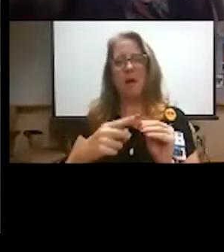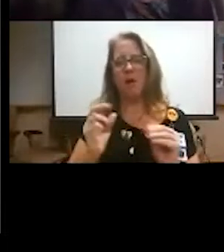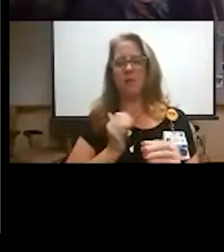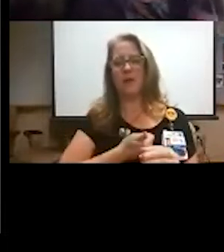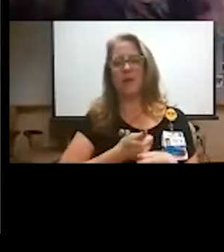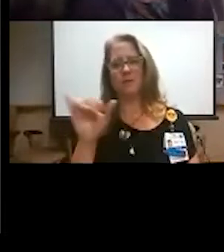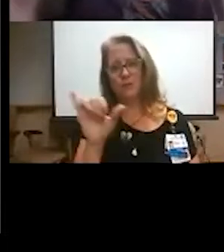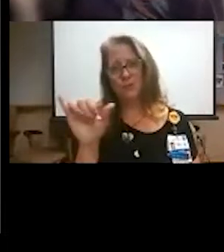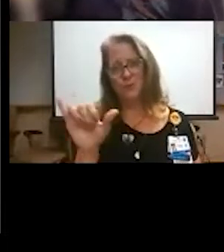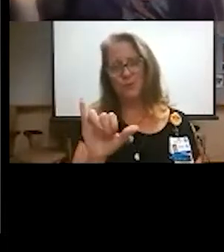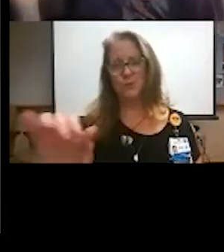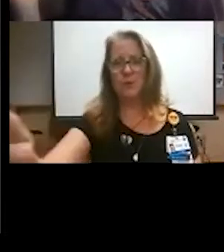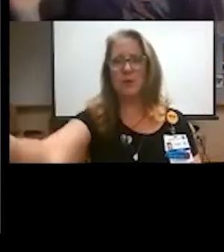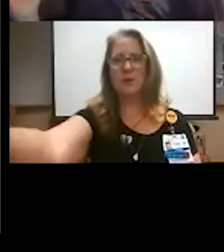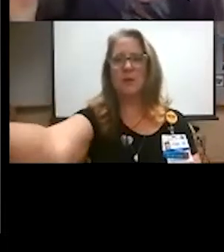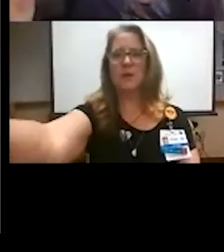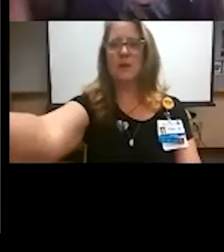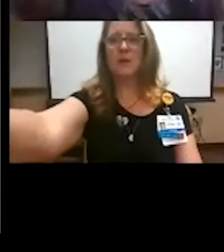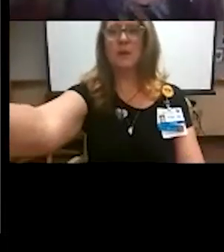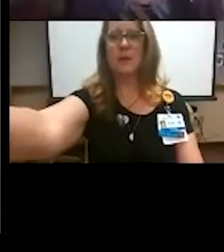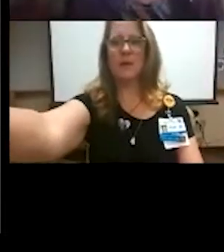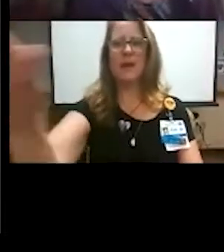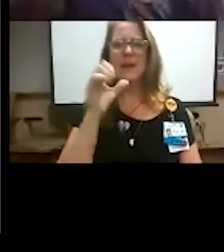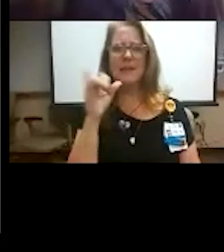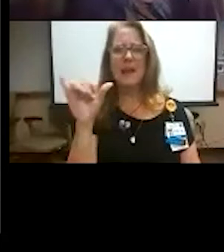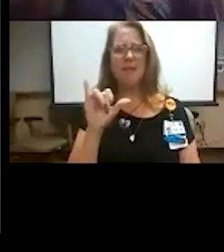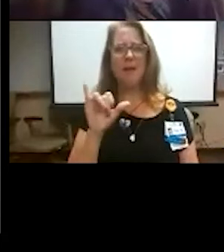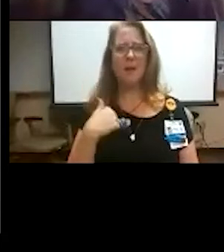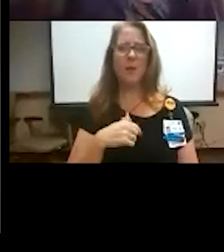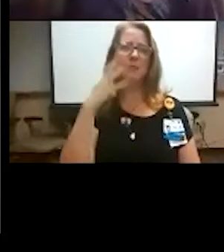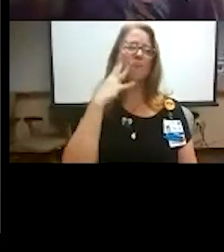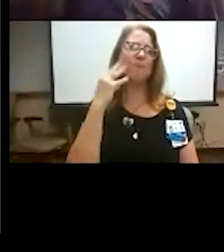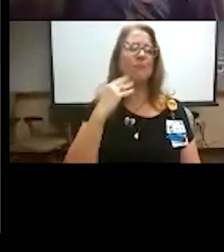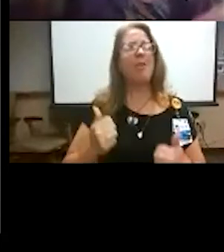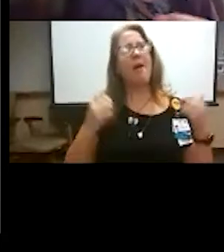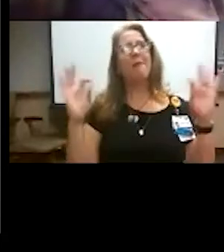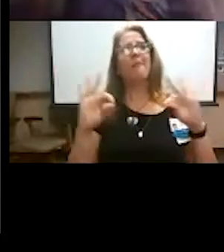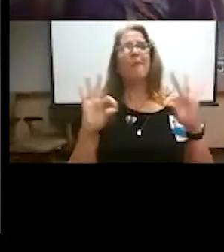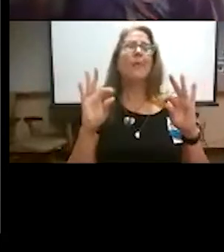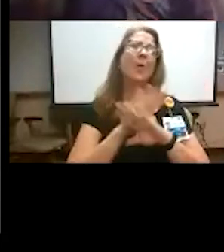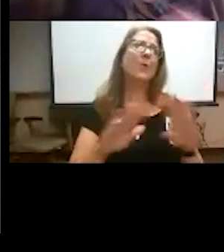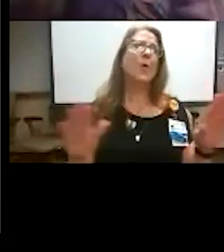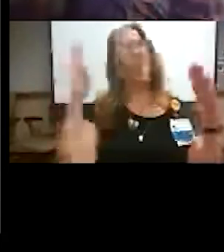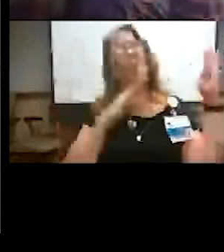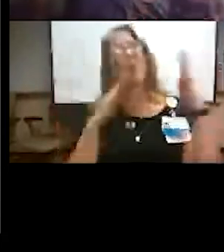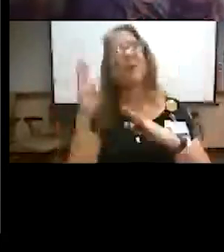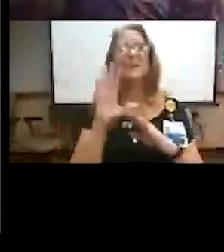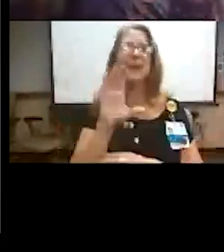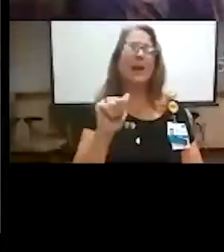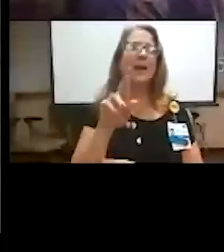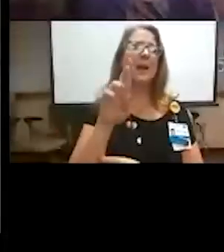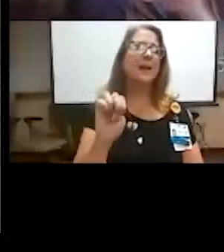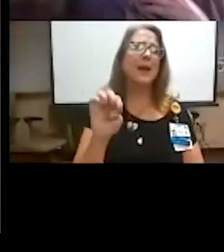It's not like, we go through life carefree as a mental health worker. That's not